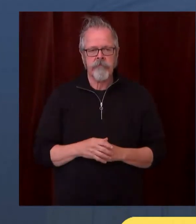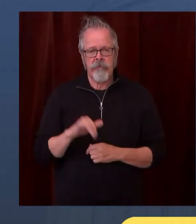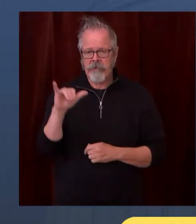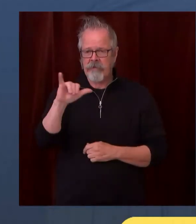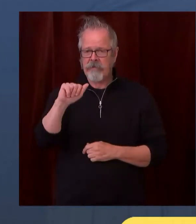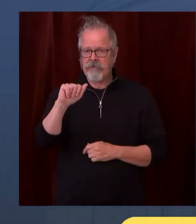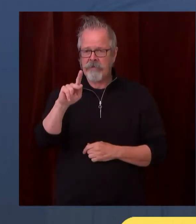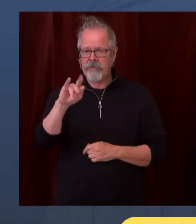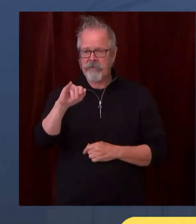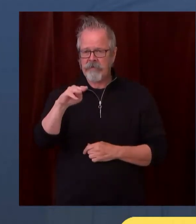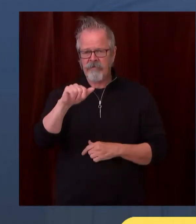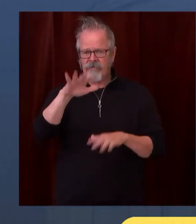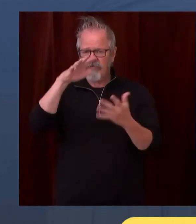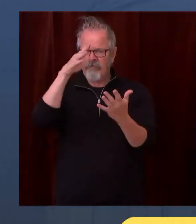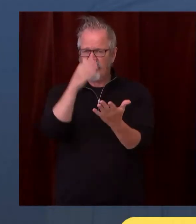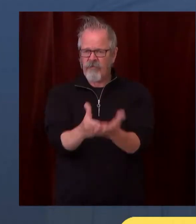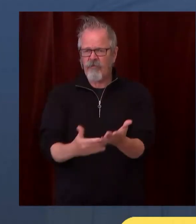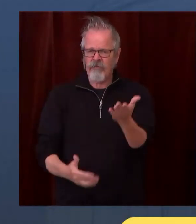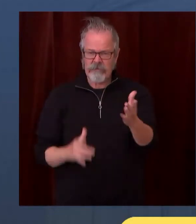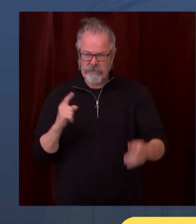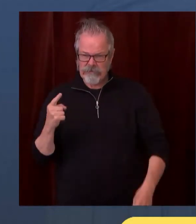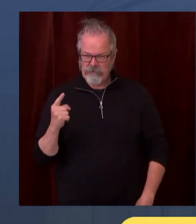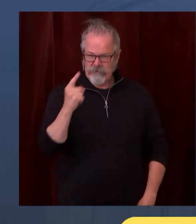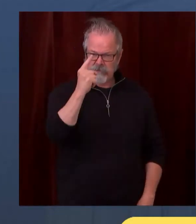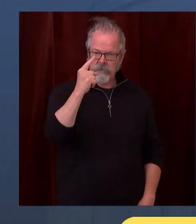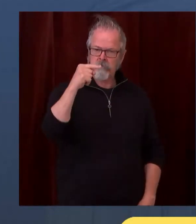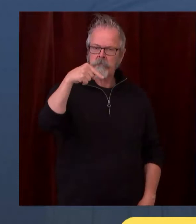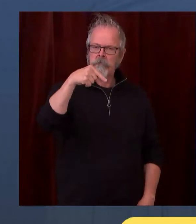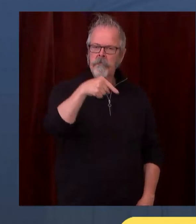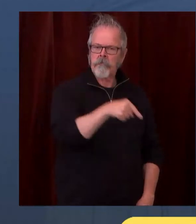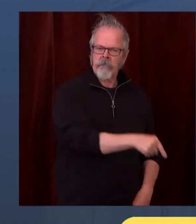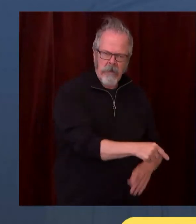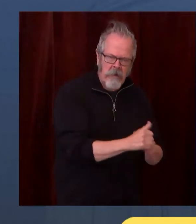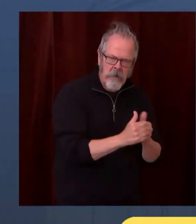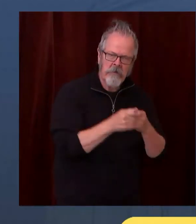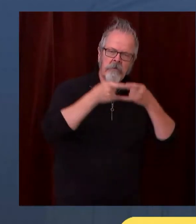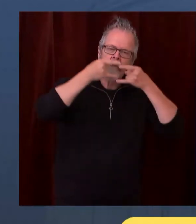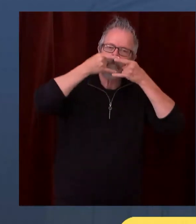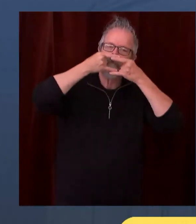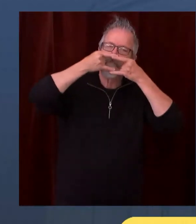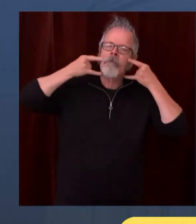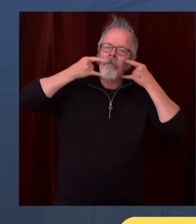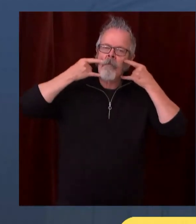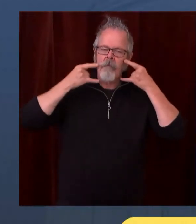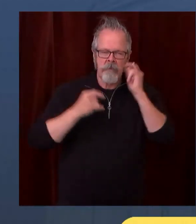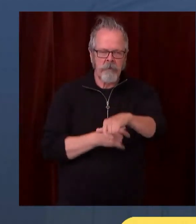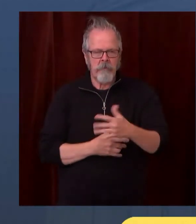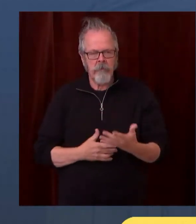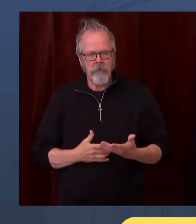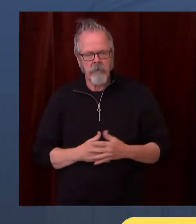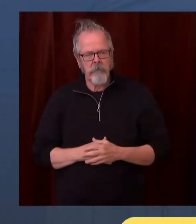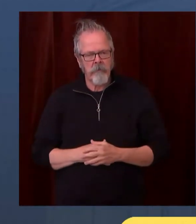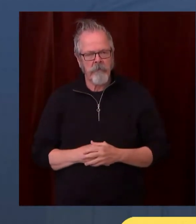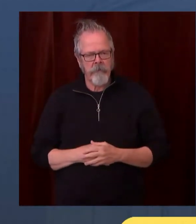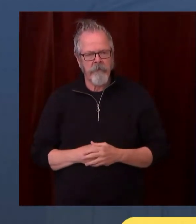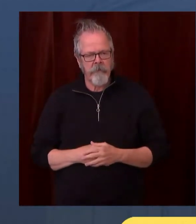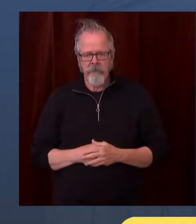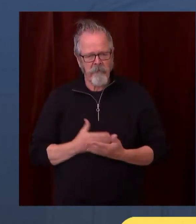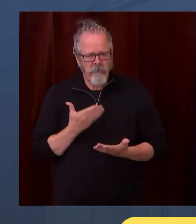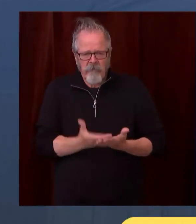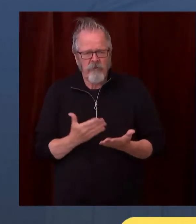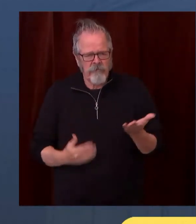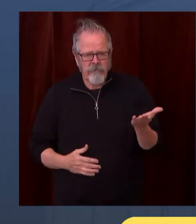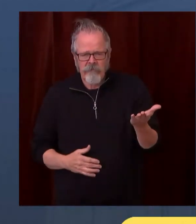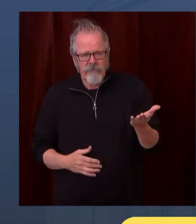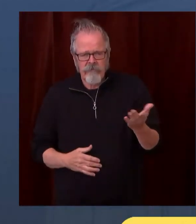So if we reach levels of performance like Yakima, we hope that this number can get down below 1. Now, there's